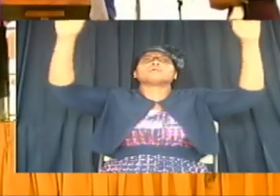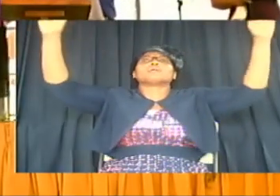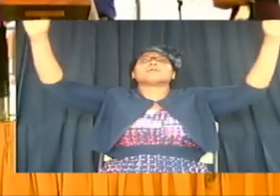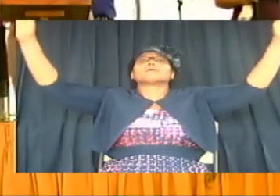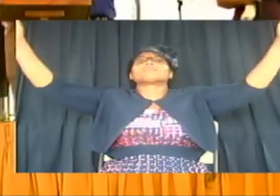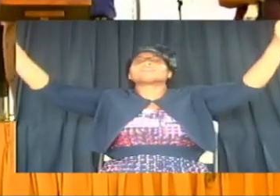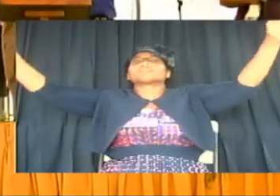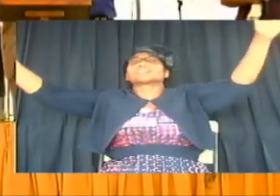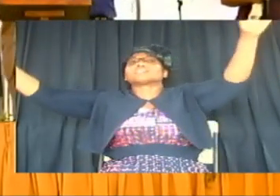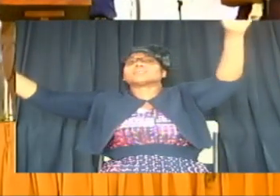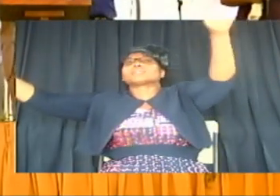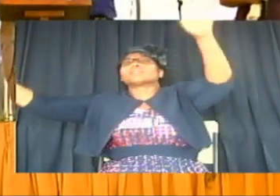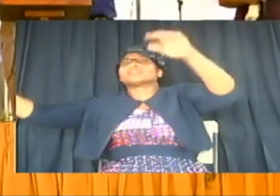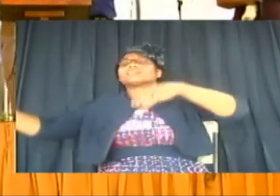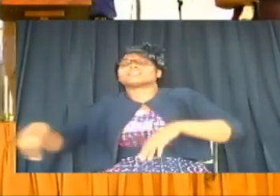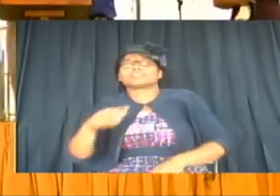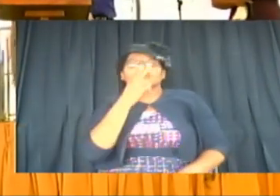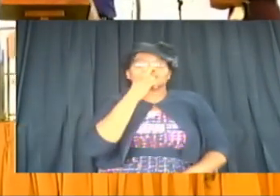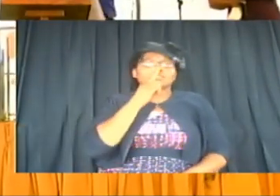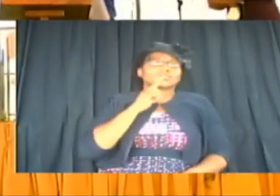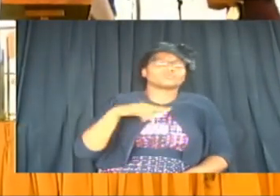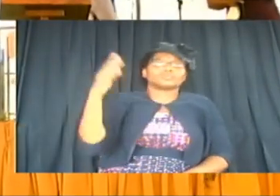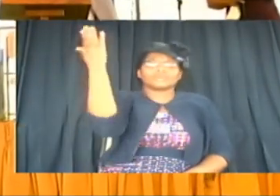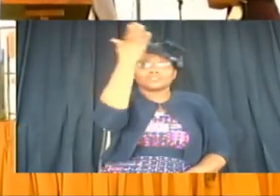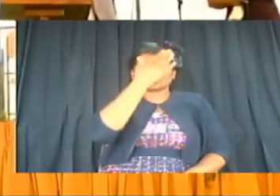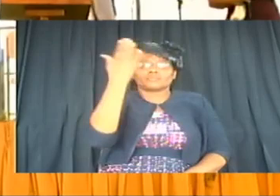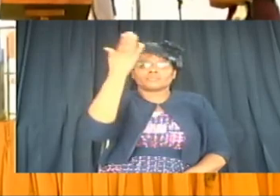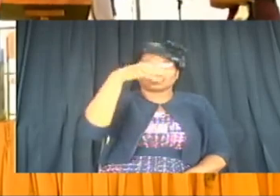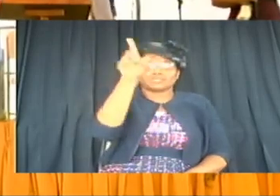There's a sweet presence of the Lord in this place.